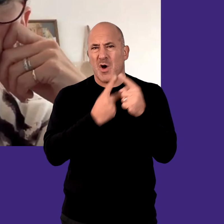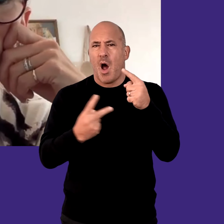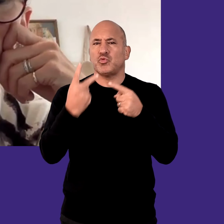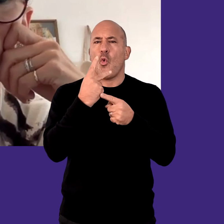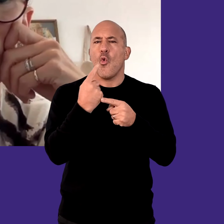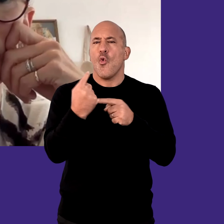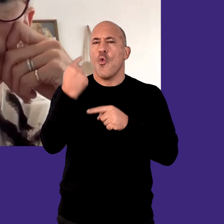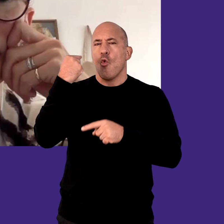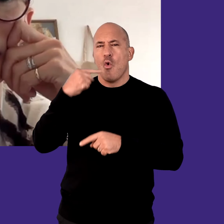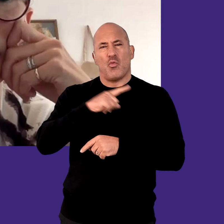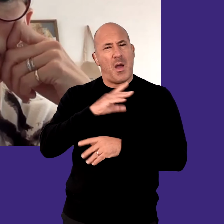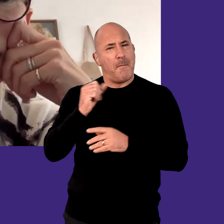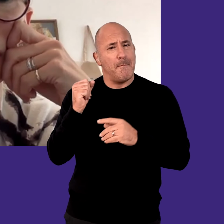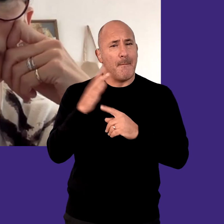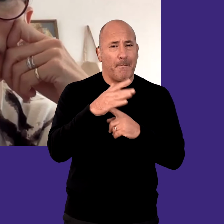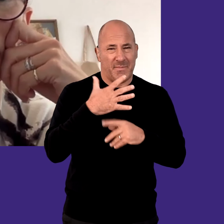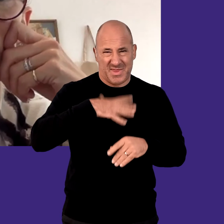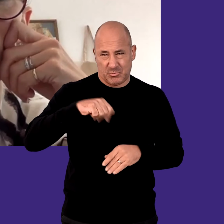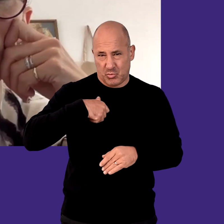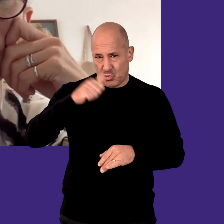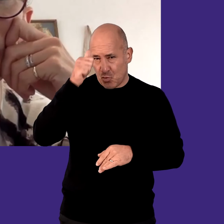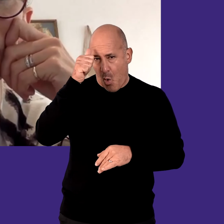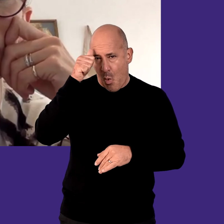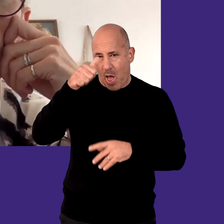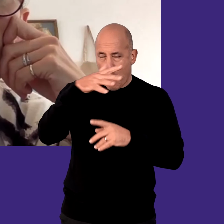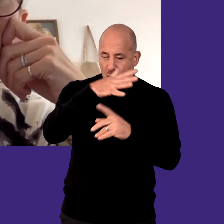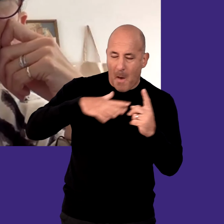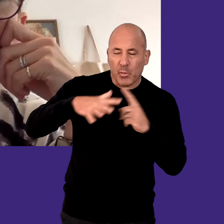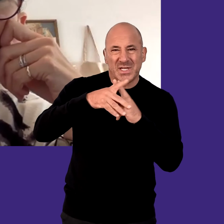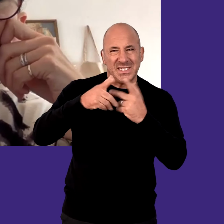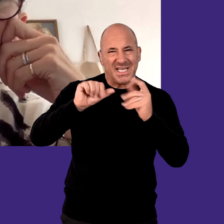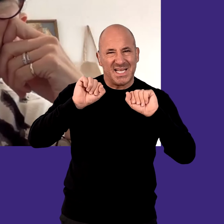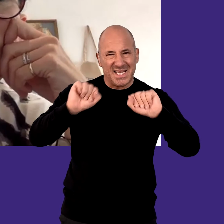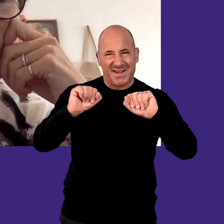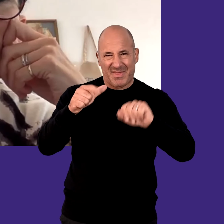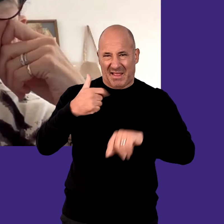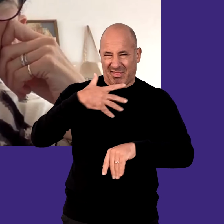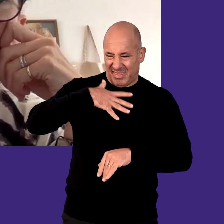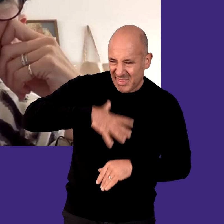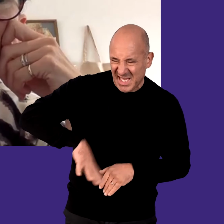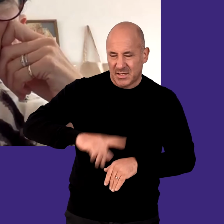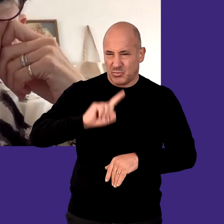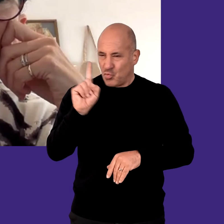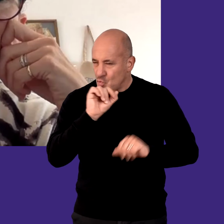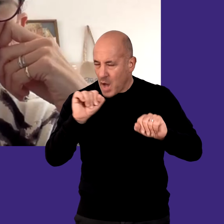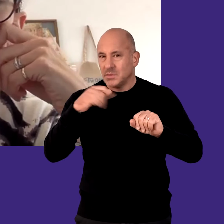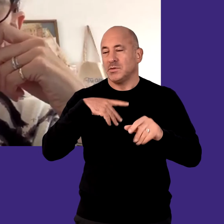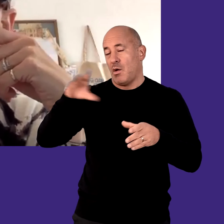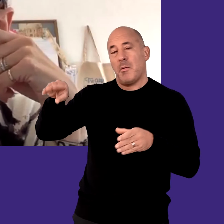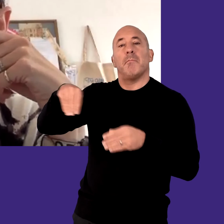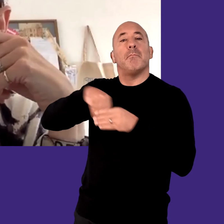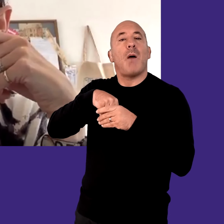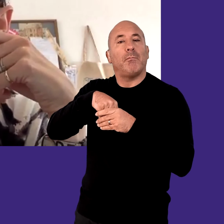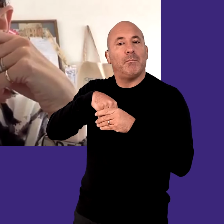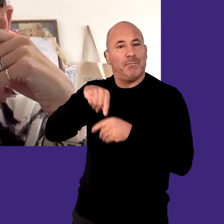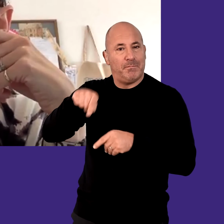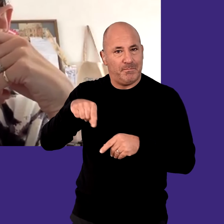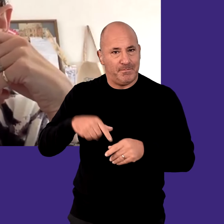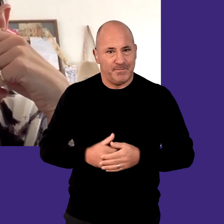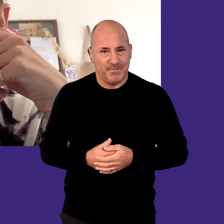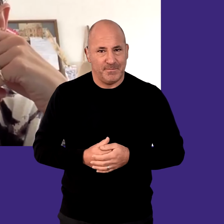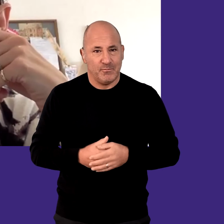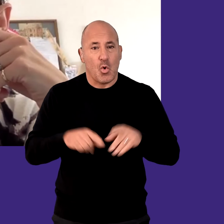conscious decision that we made about 2 years ago, because it's really important that we understand the